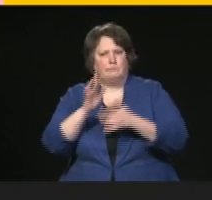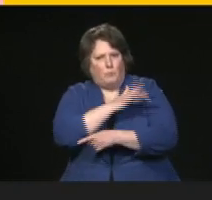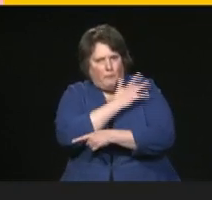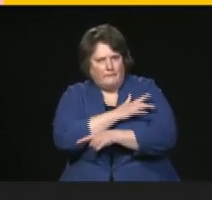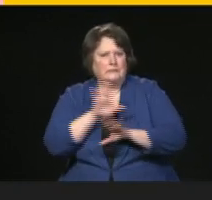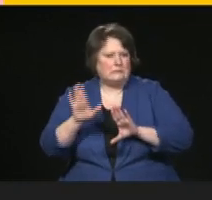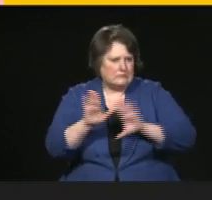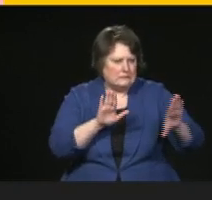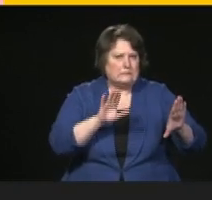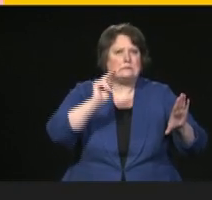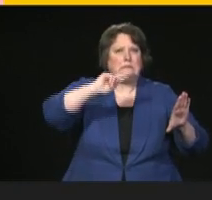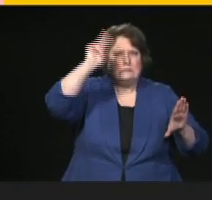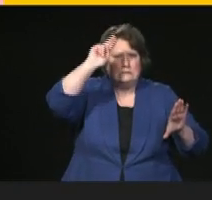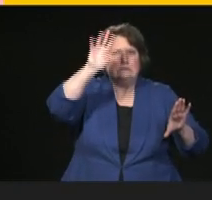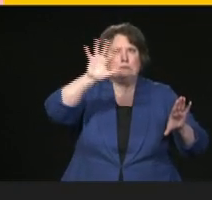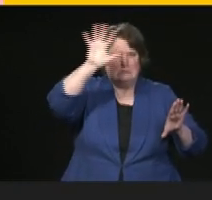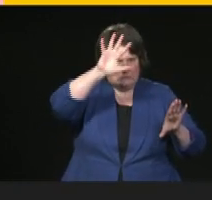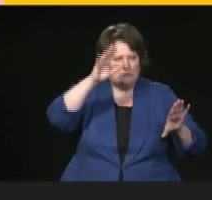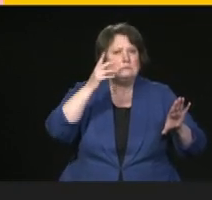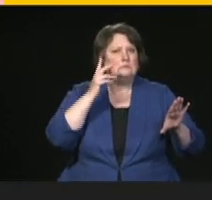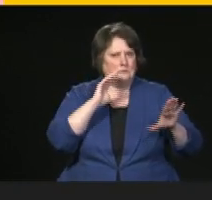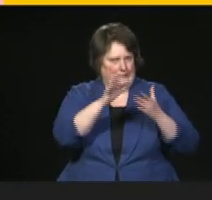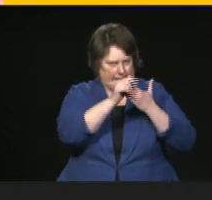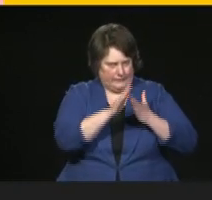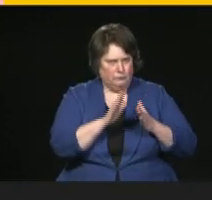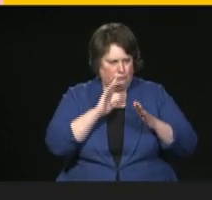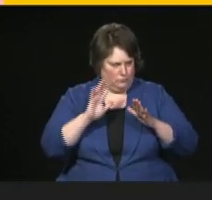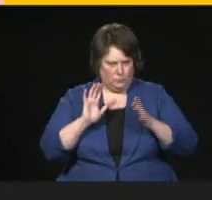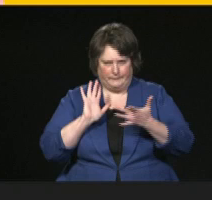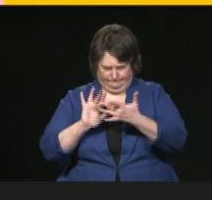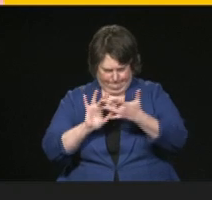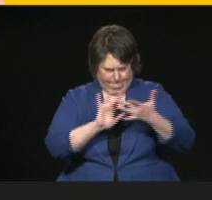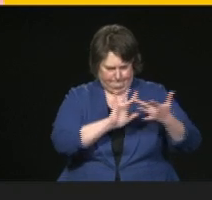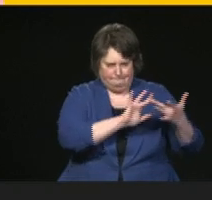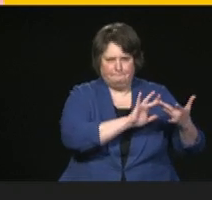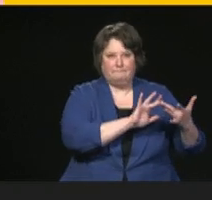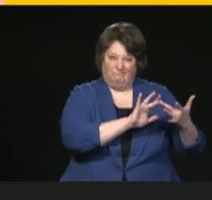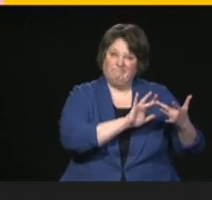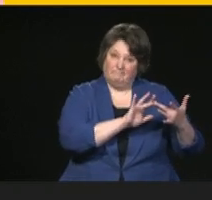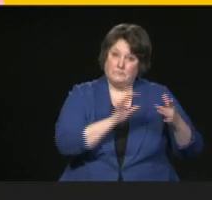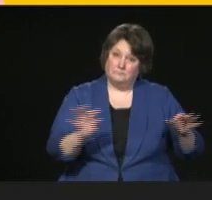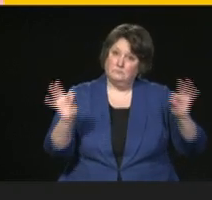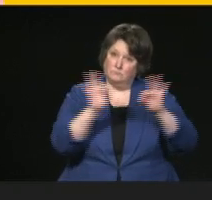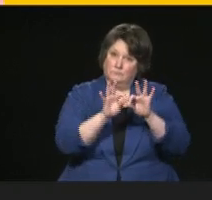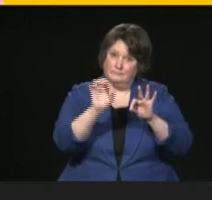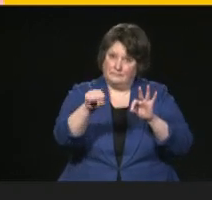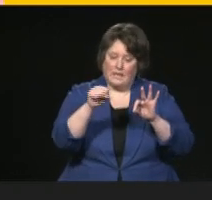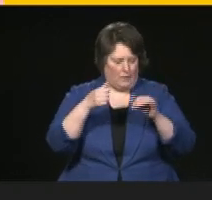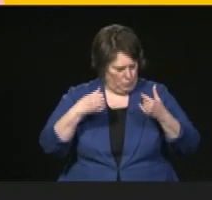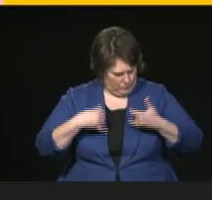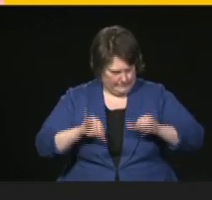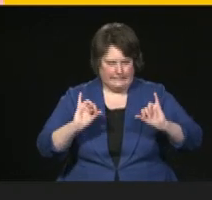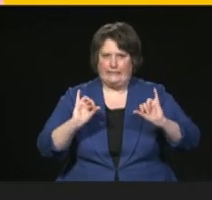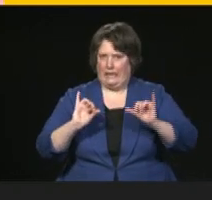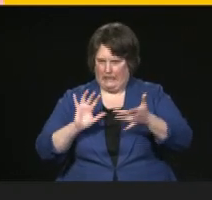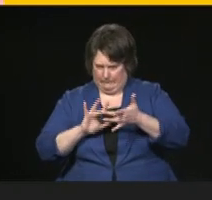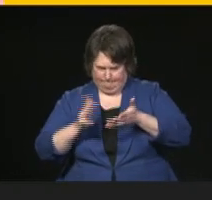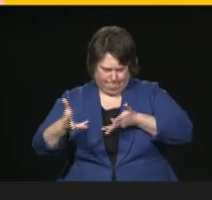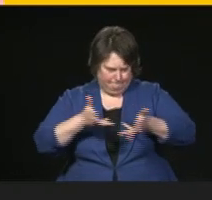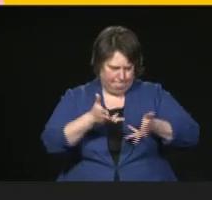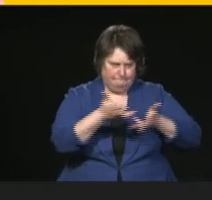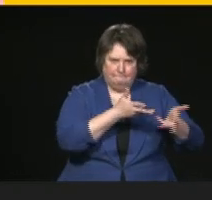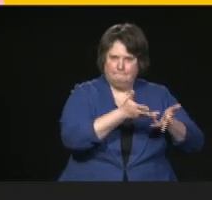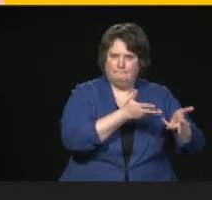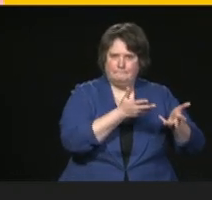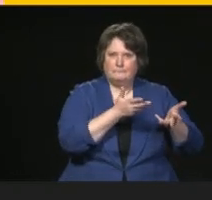these areas. This is a key issue, and we continue to work on this to help provinces with their